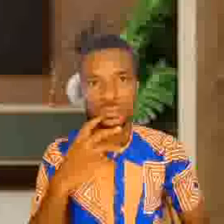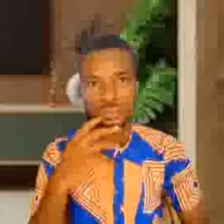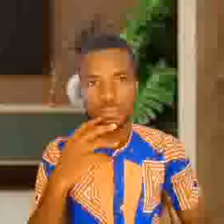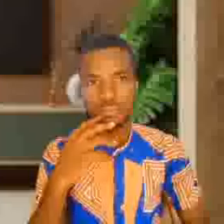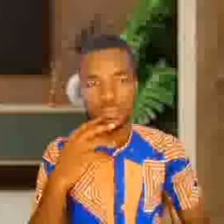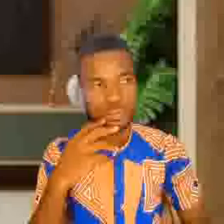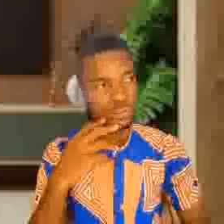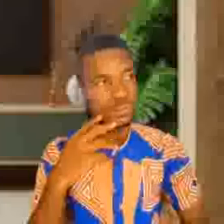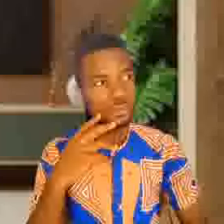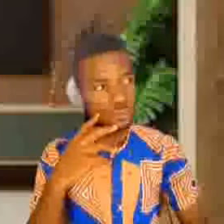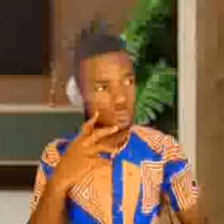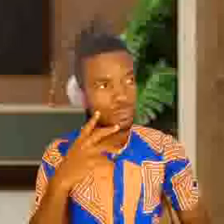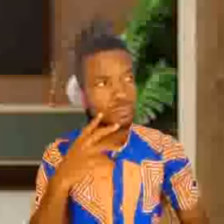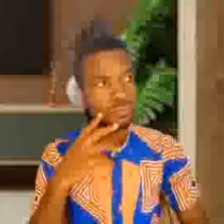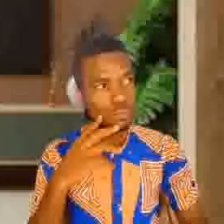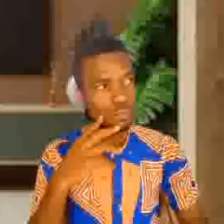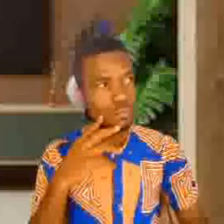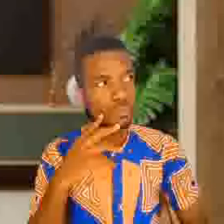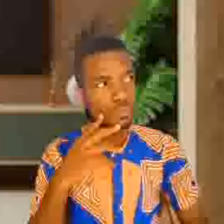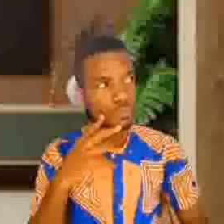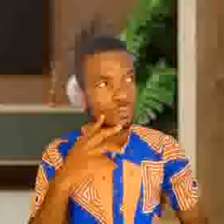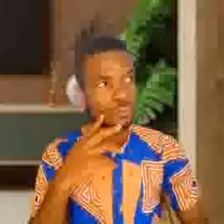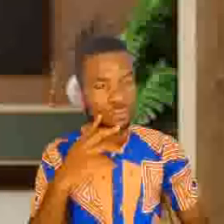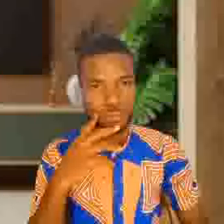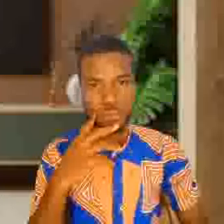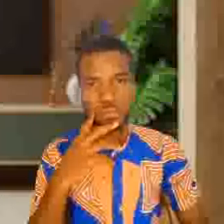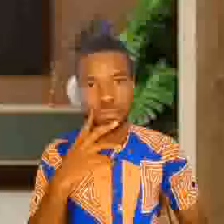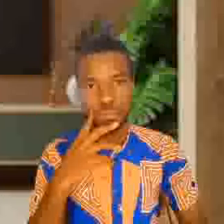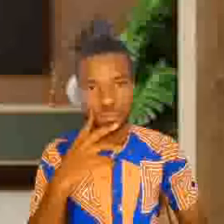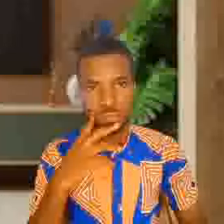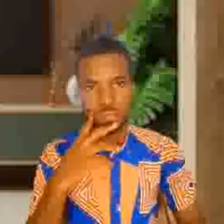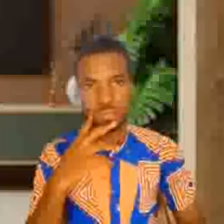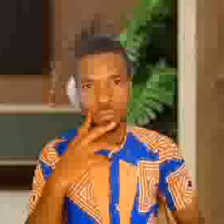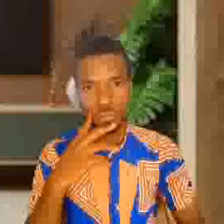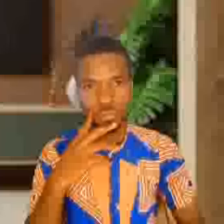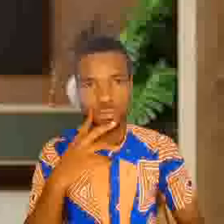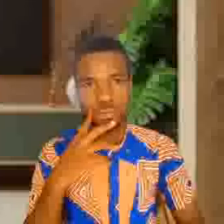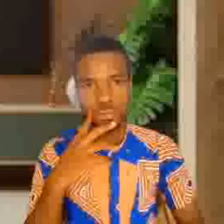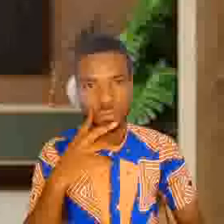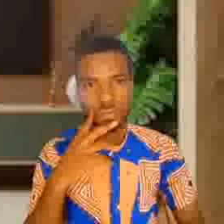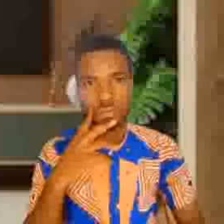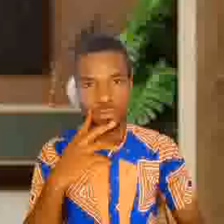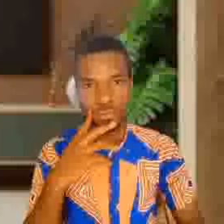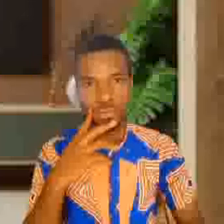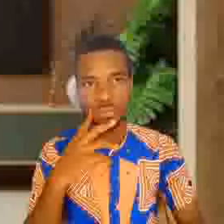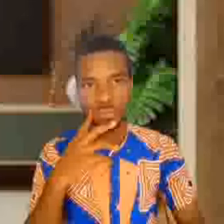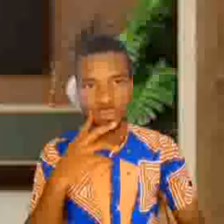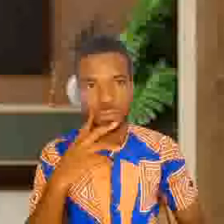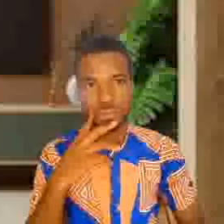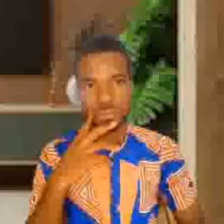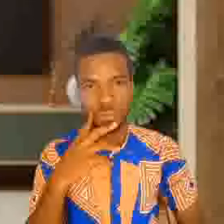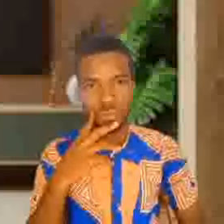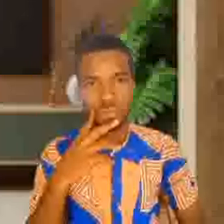to raise starts. It is the supervising spirit of your altar that comes to visit you. He doesn't come as a friend, doesn't come